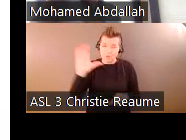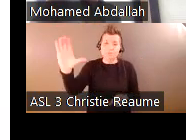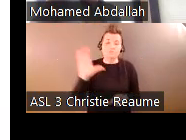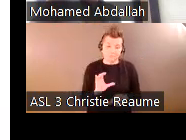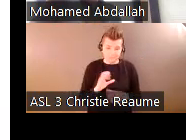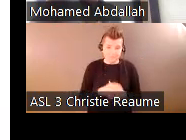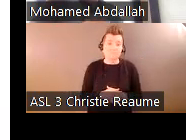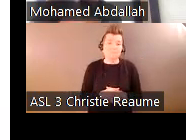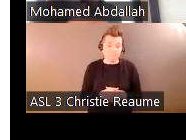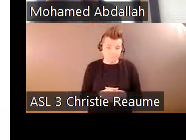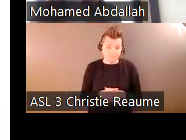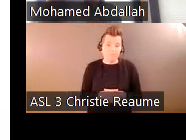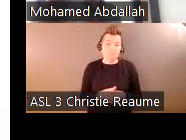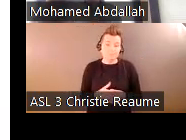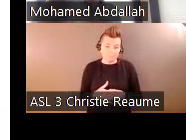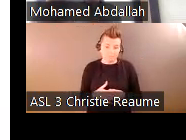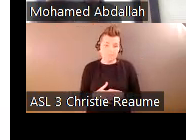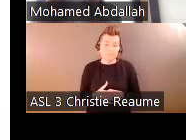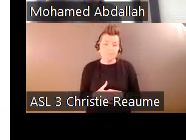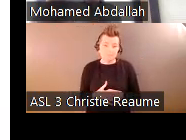So there's a lot of work that we're trying to bring